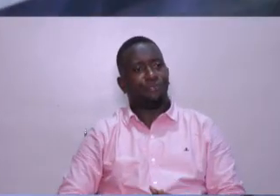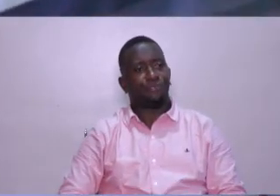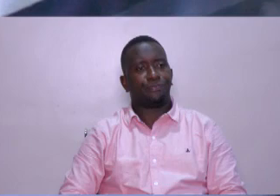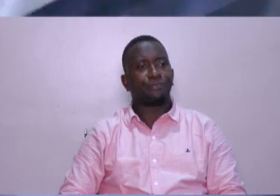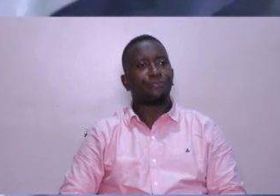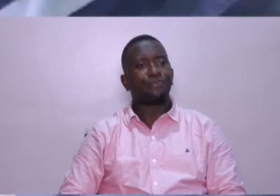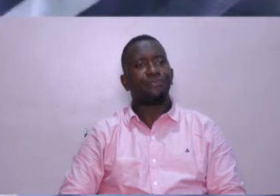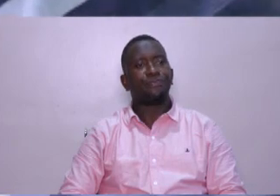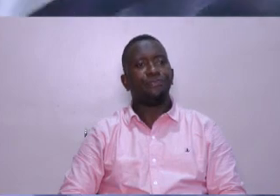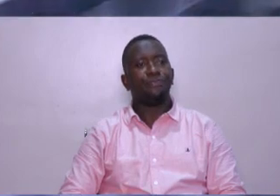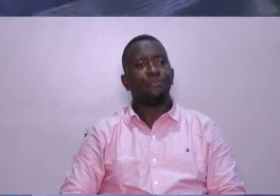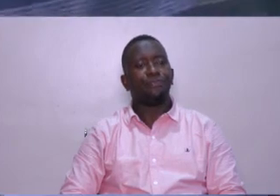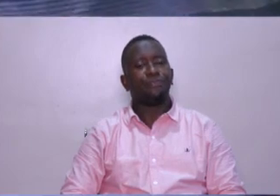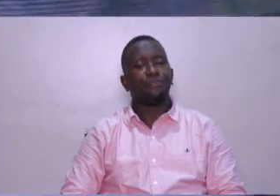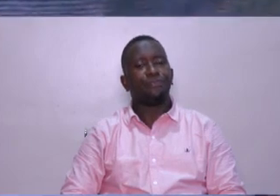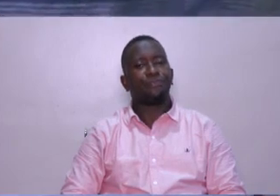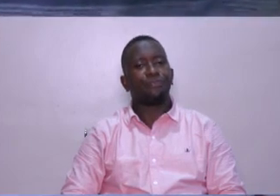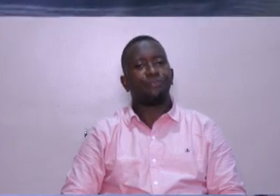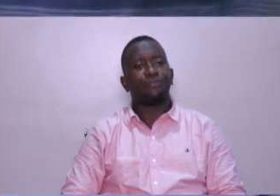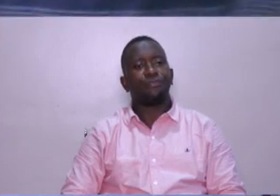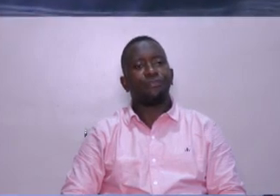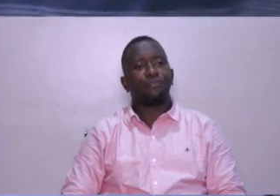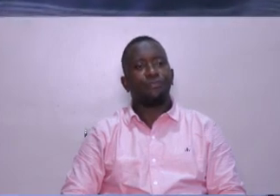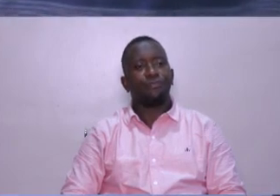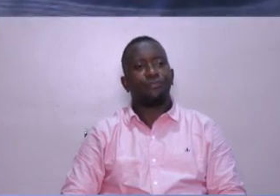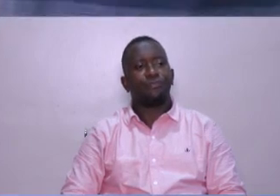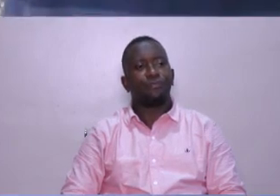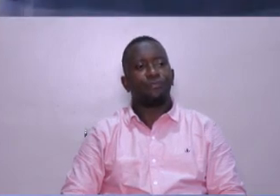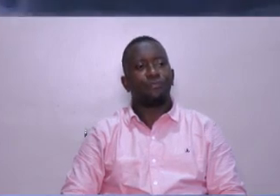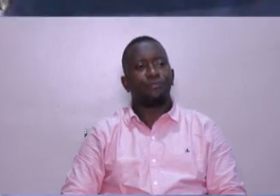And then we can have it more explained.